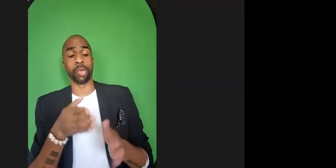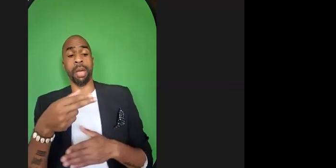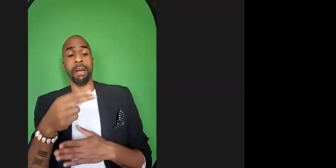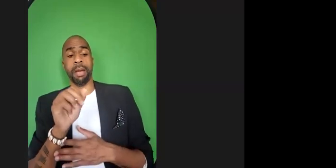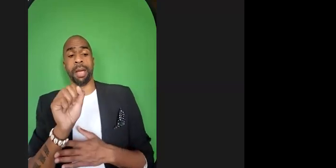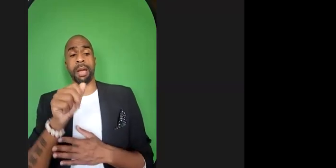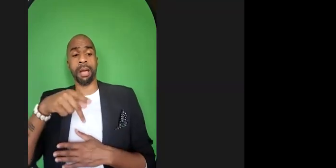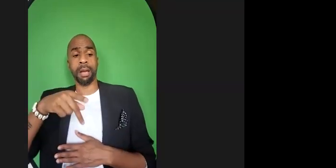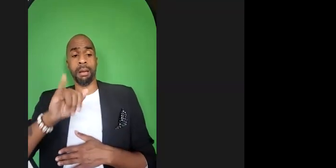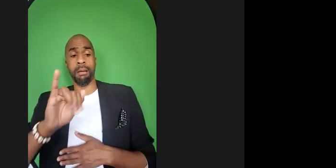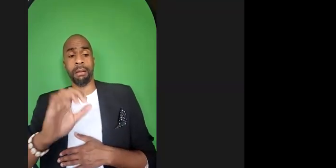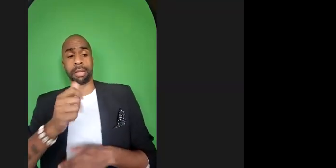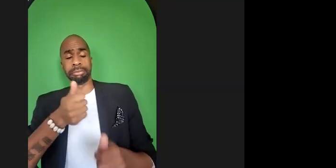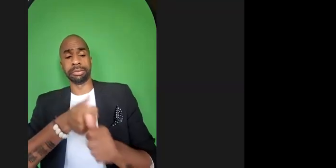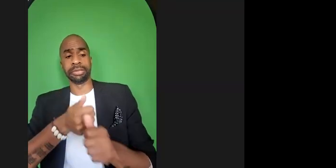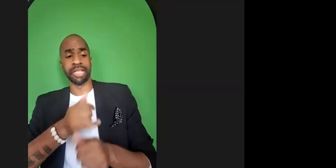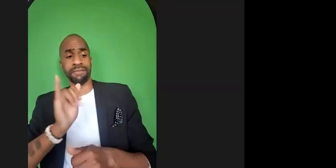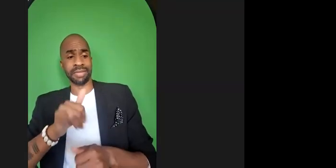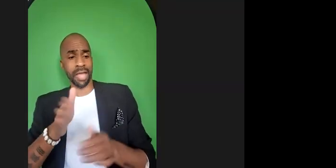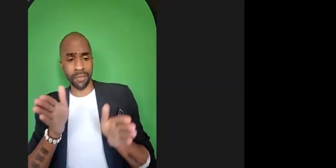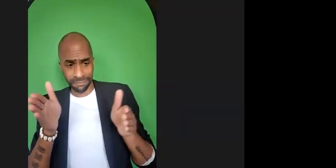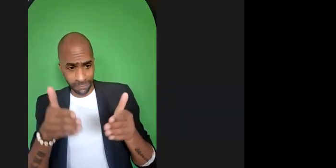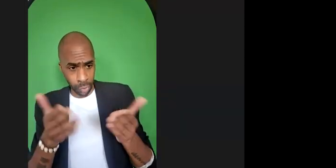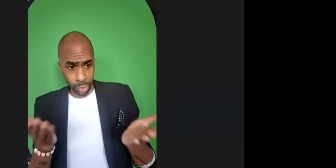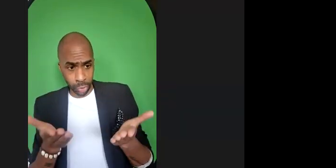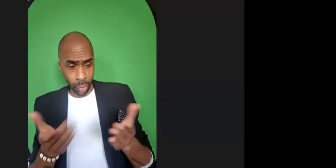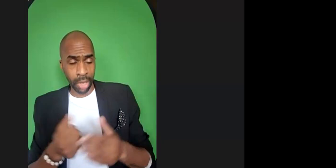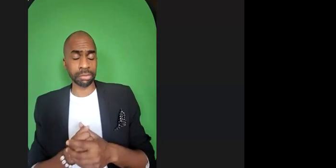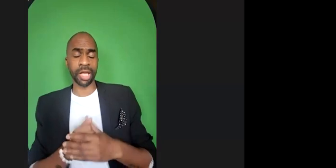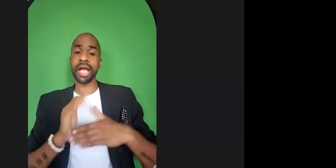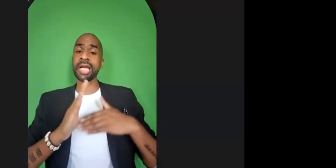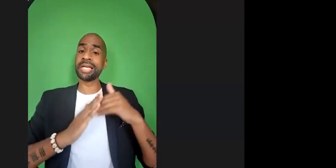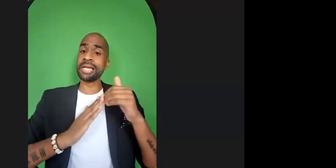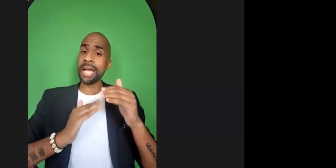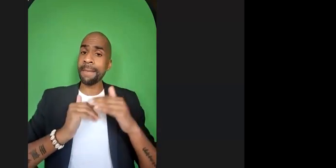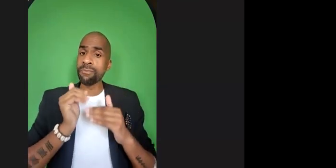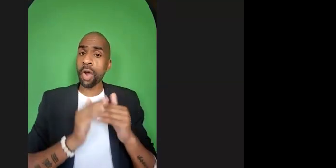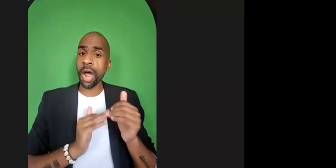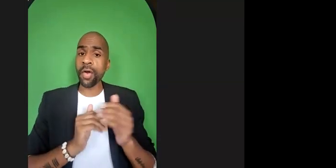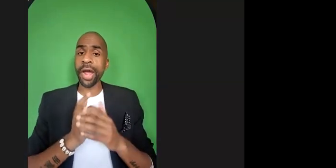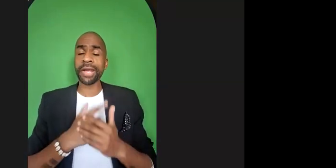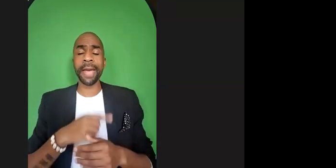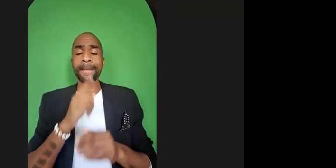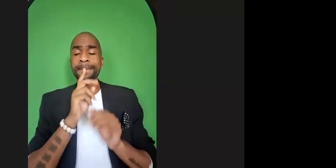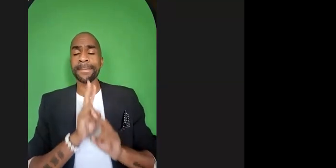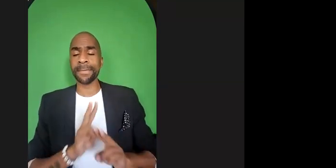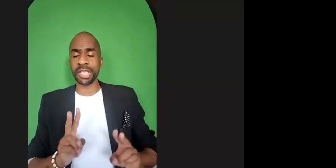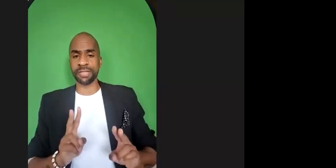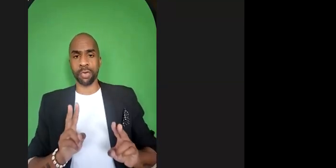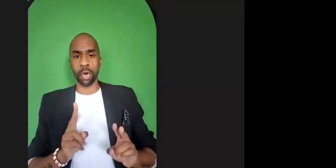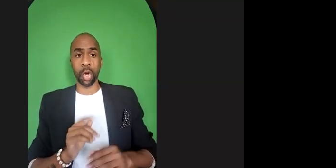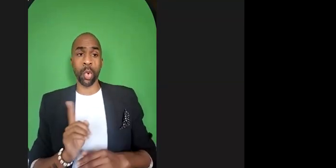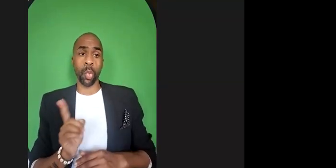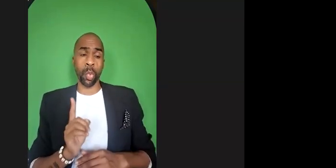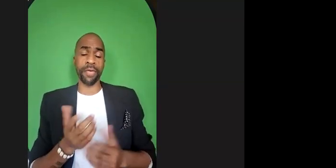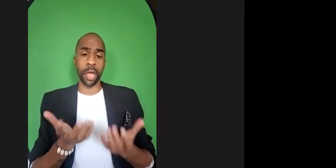where the main focus is on providing comfort and ensuring that people are peaceful in the place where they want to be, which